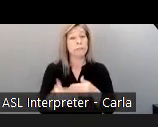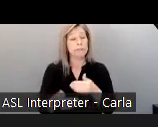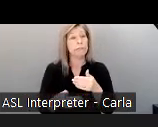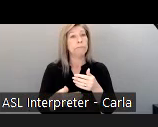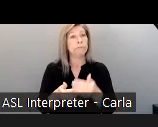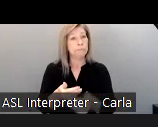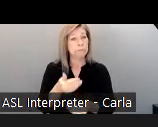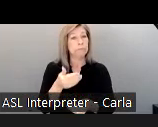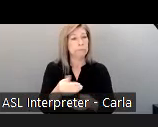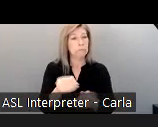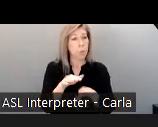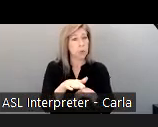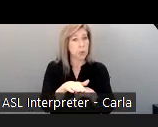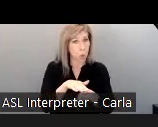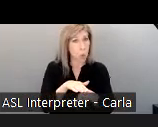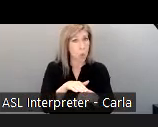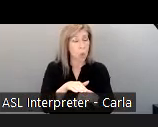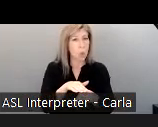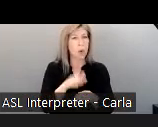take a minute with that.